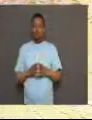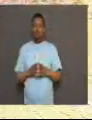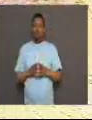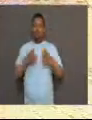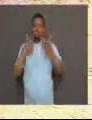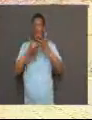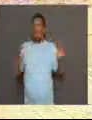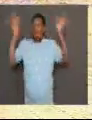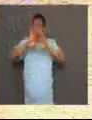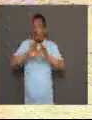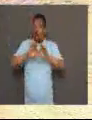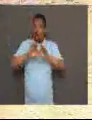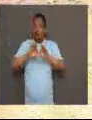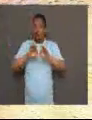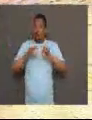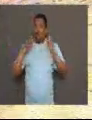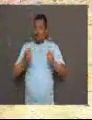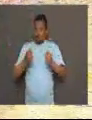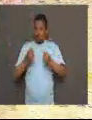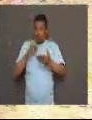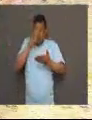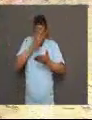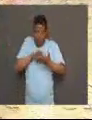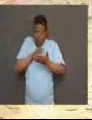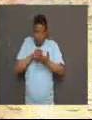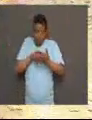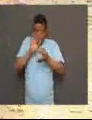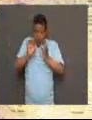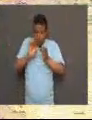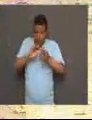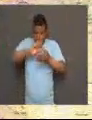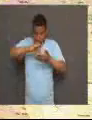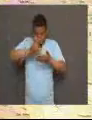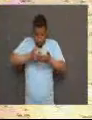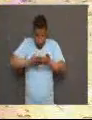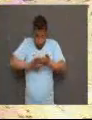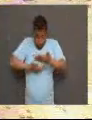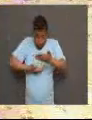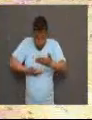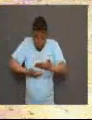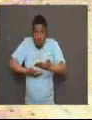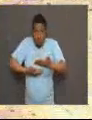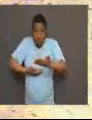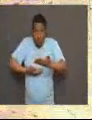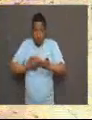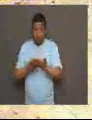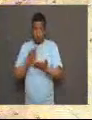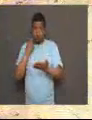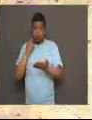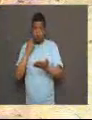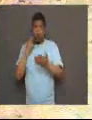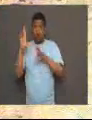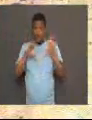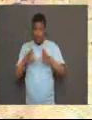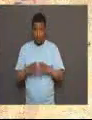It is important to be able to read and interpret maps. In order to do